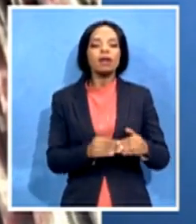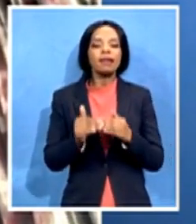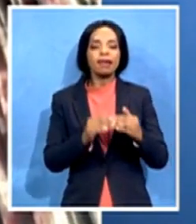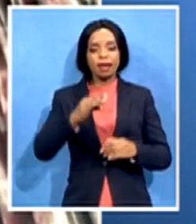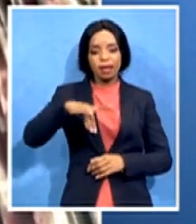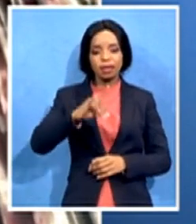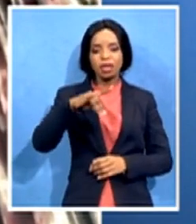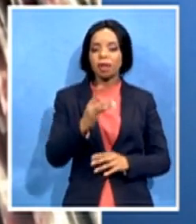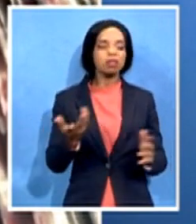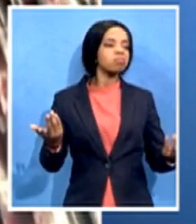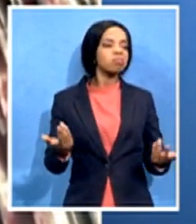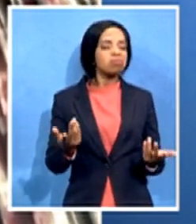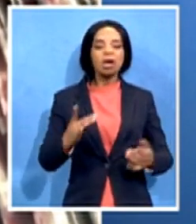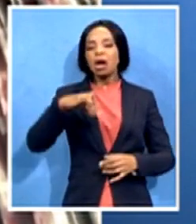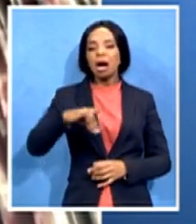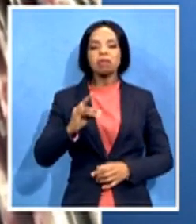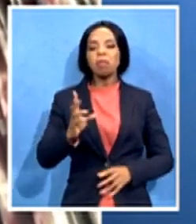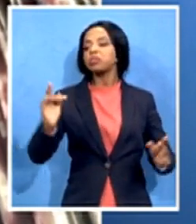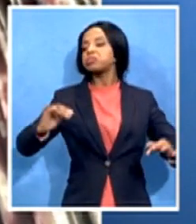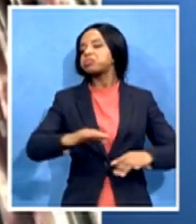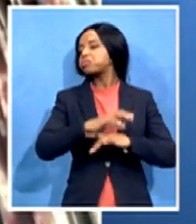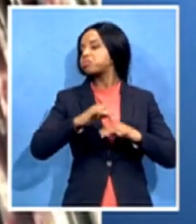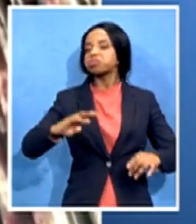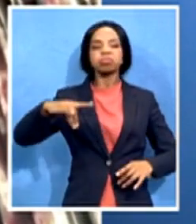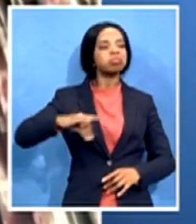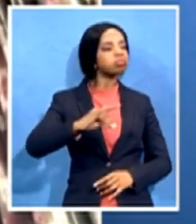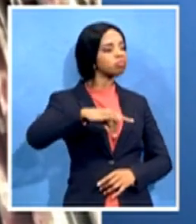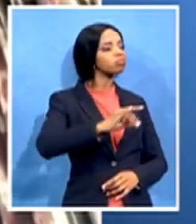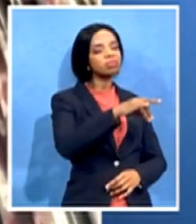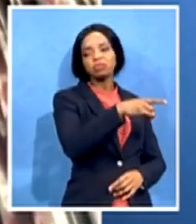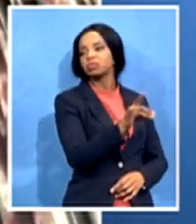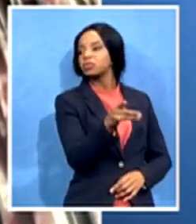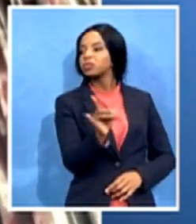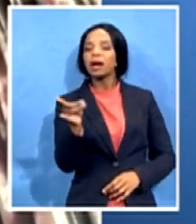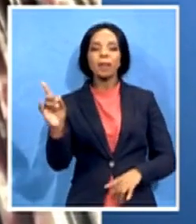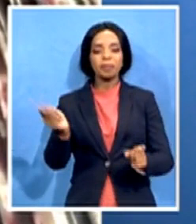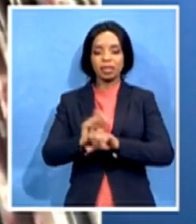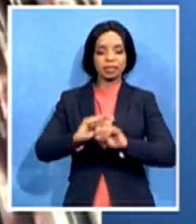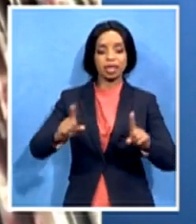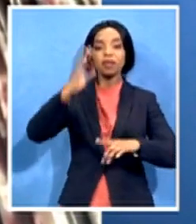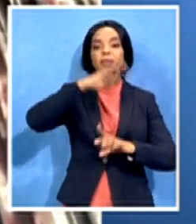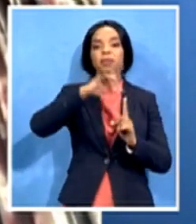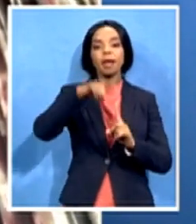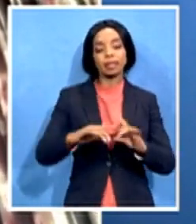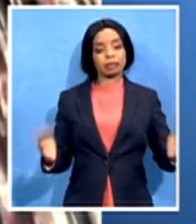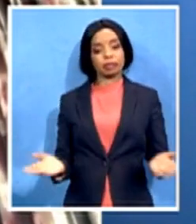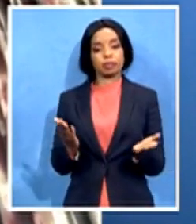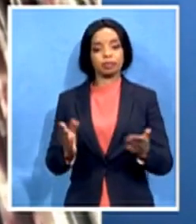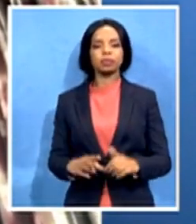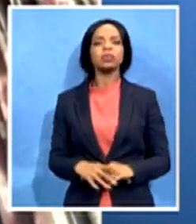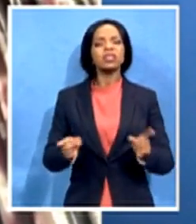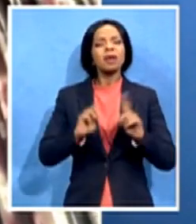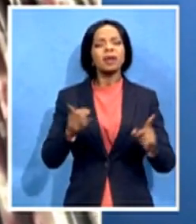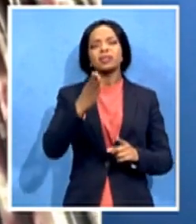with them that the issue, you must understand the people who own this animal is an ordinary mamjwaga. is an ordinary